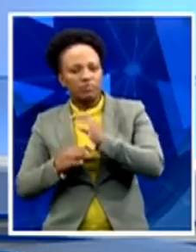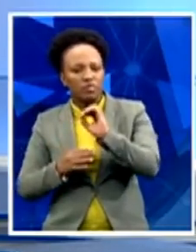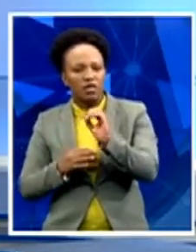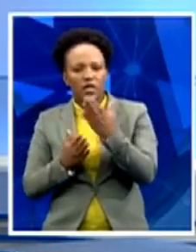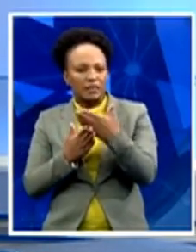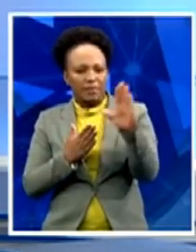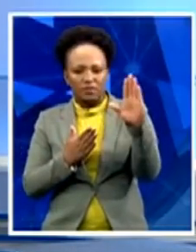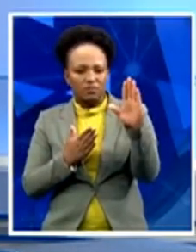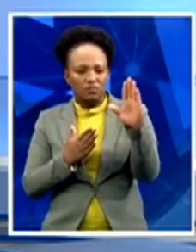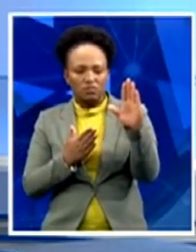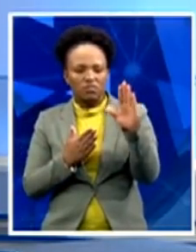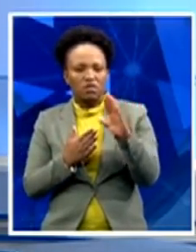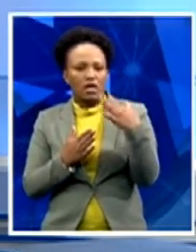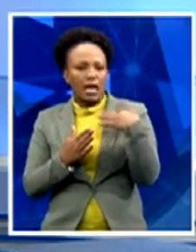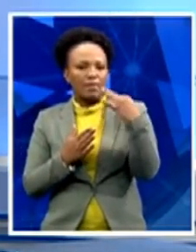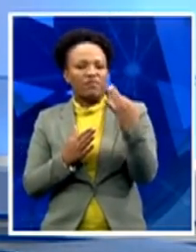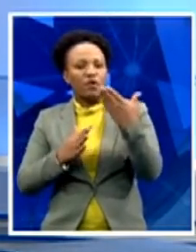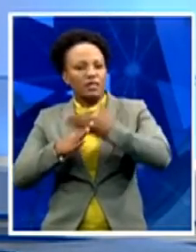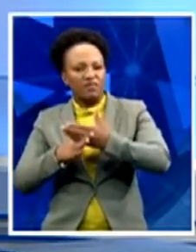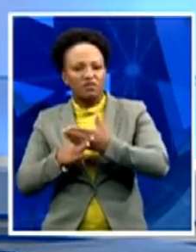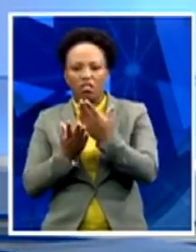intervention struck from the roll with